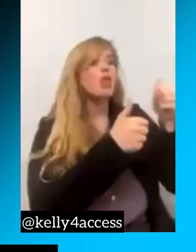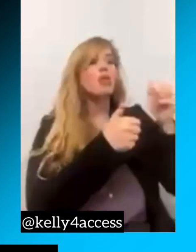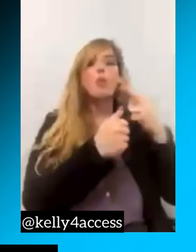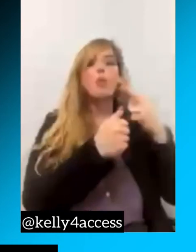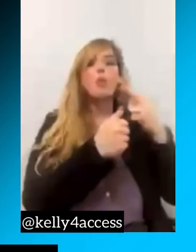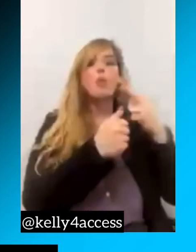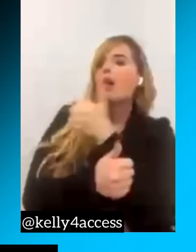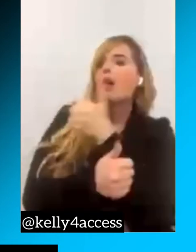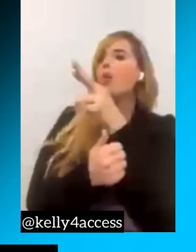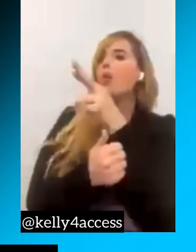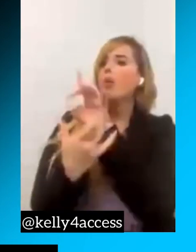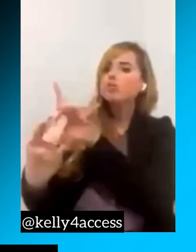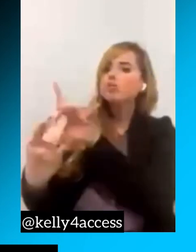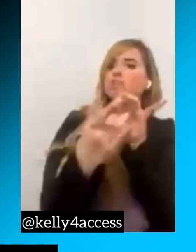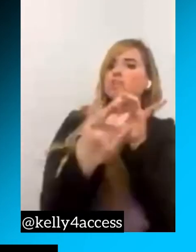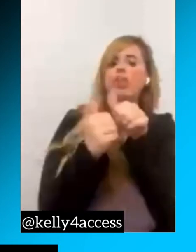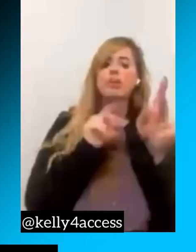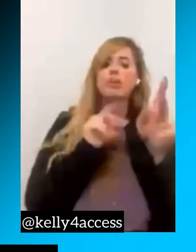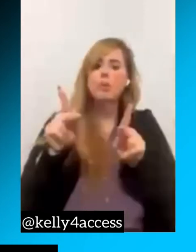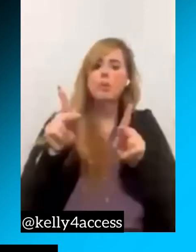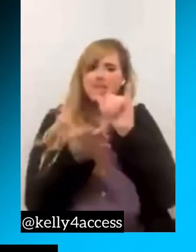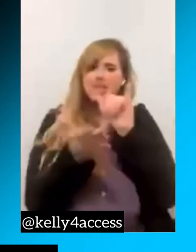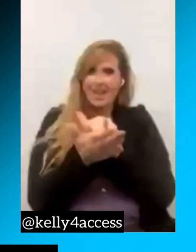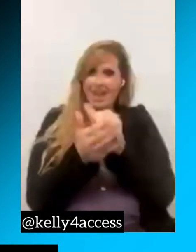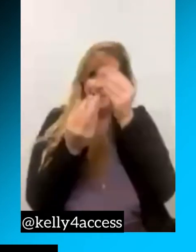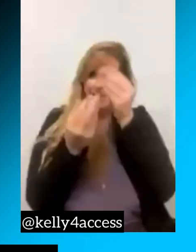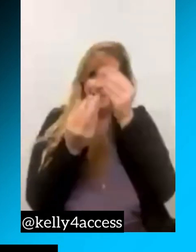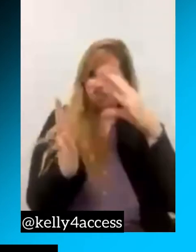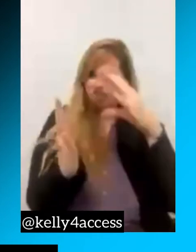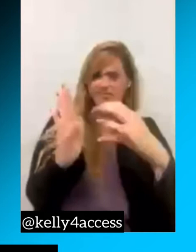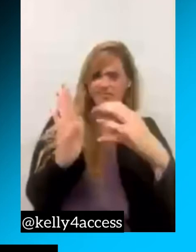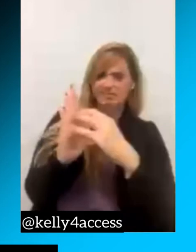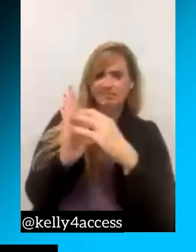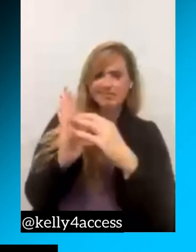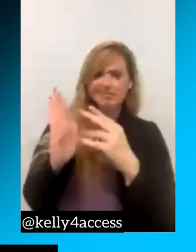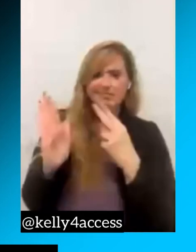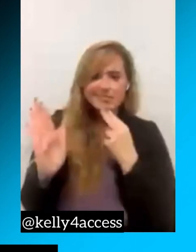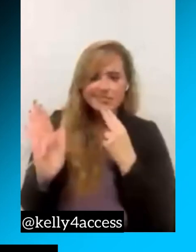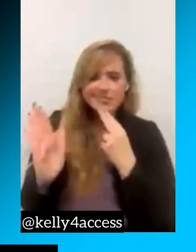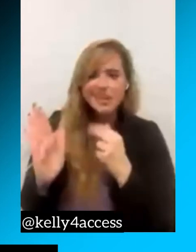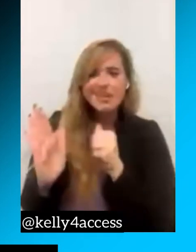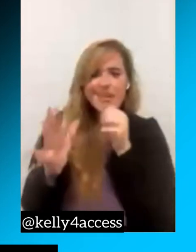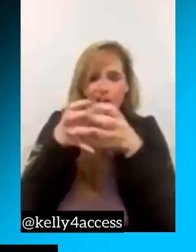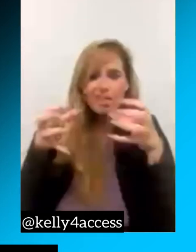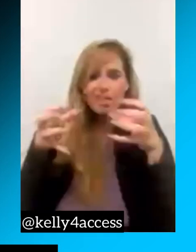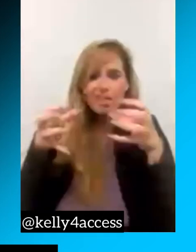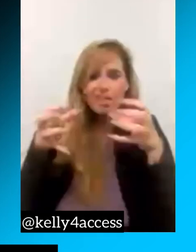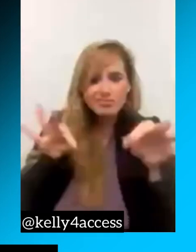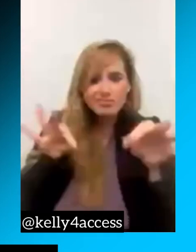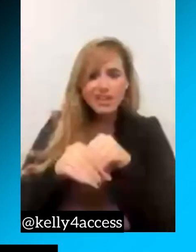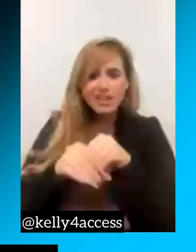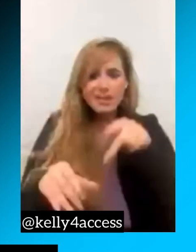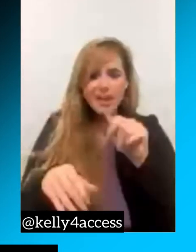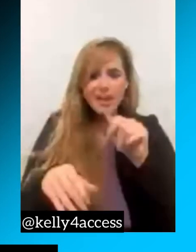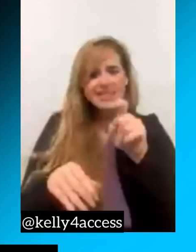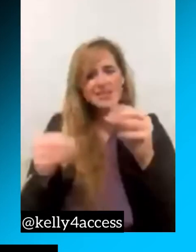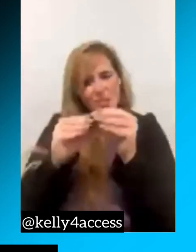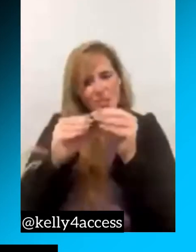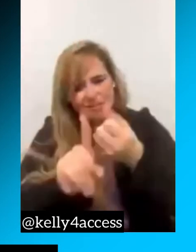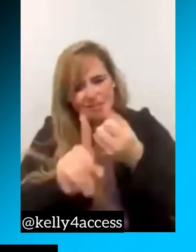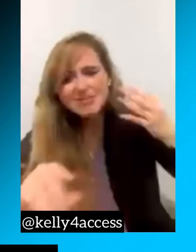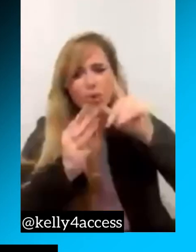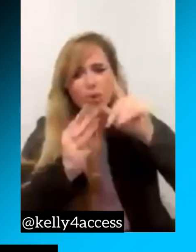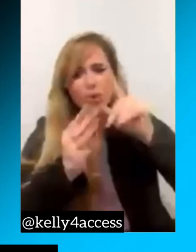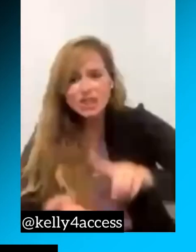information. It was not a lot there. So that was my biggest thing, is that there needs to be more. There needs to be more research and more